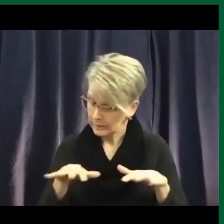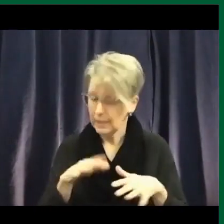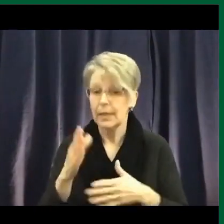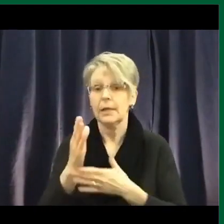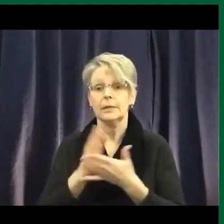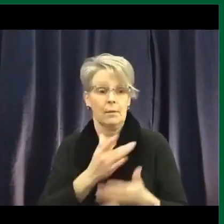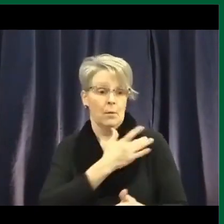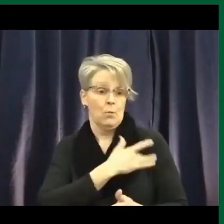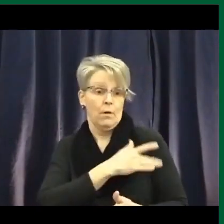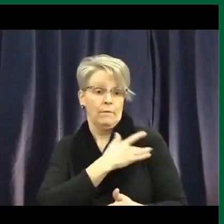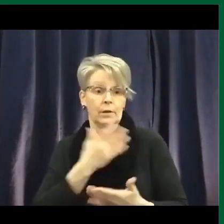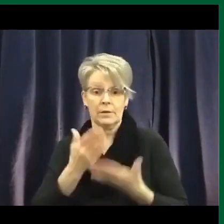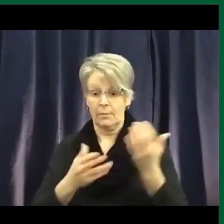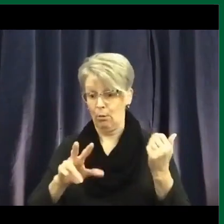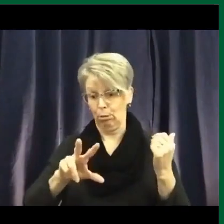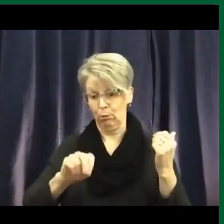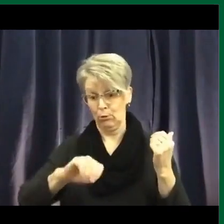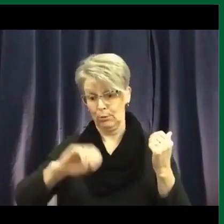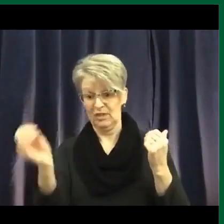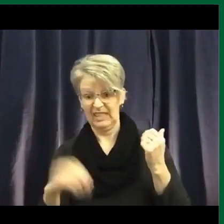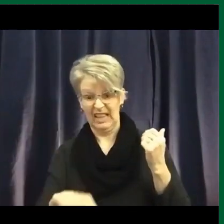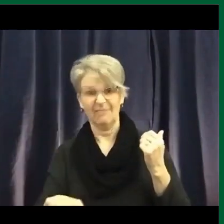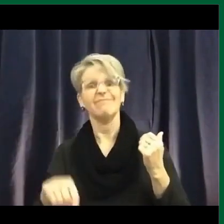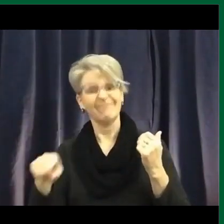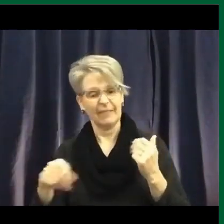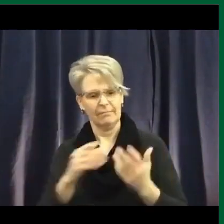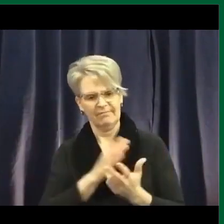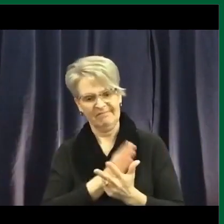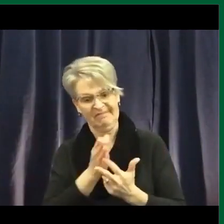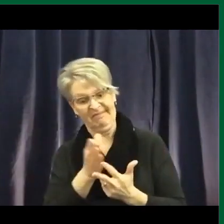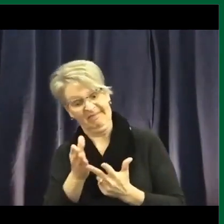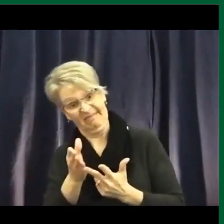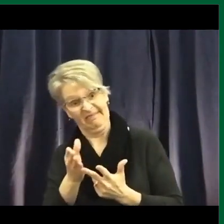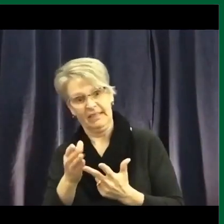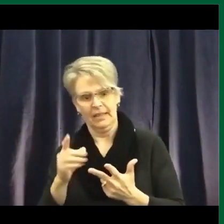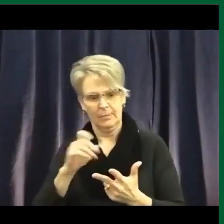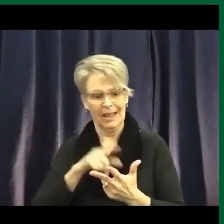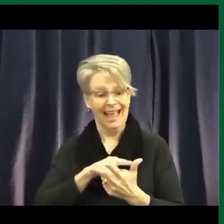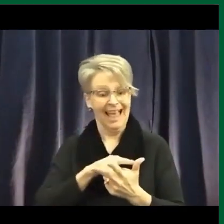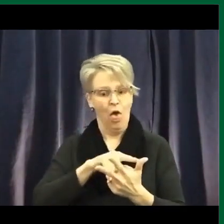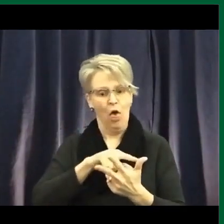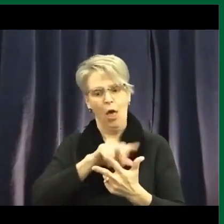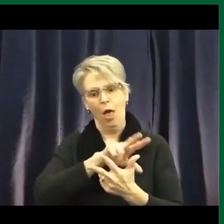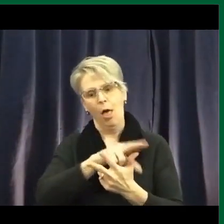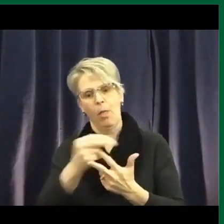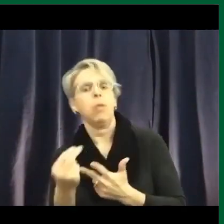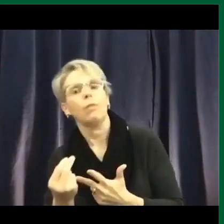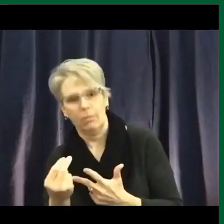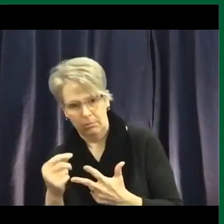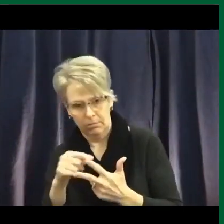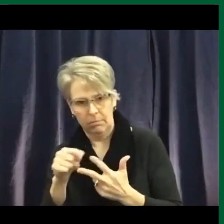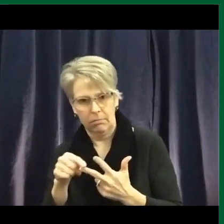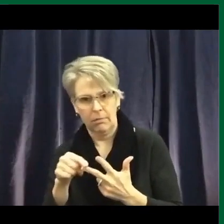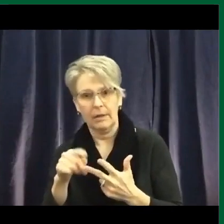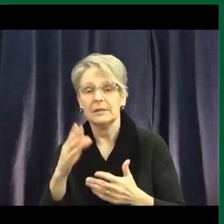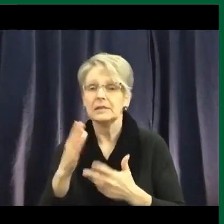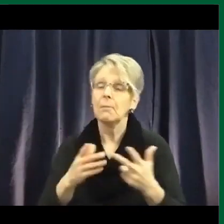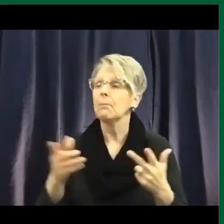are as high as 30%. So they're gradually becoming the predominant strain, as happened in the UK. Some are at